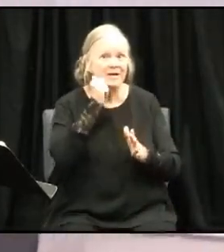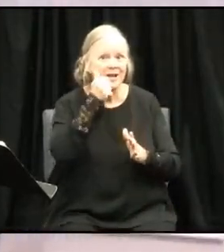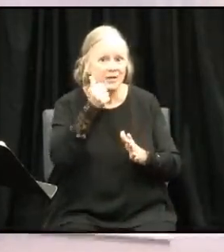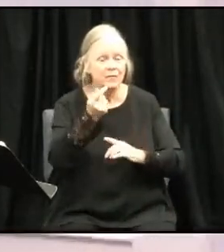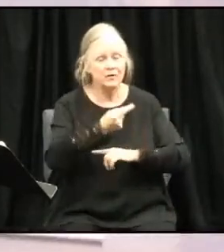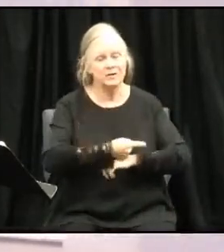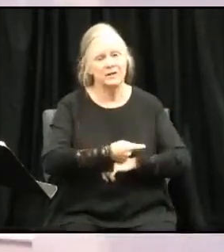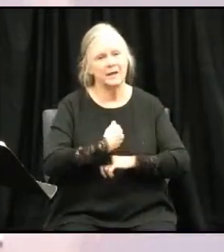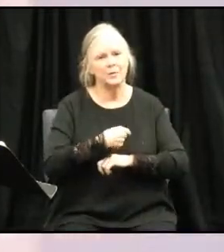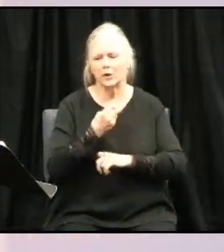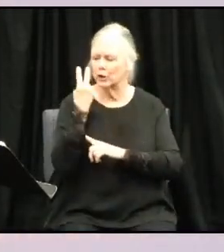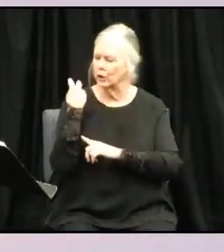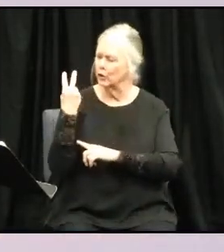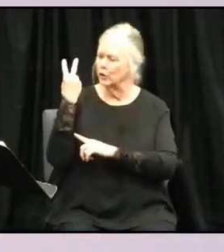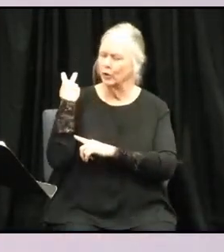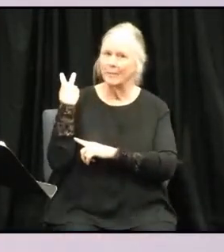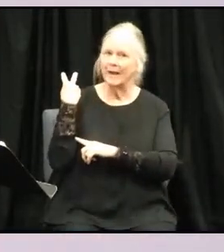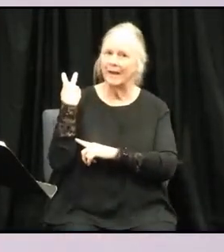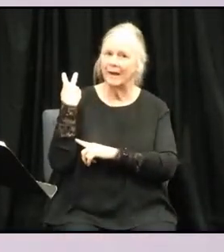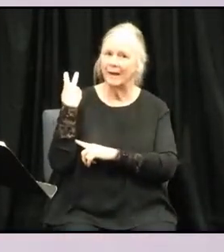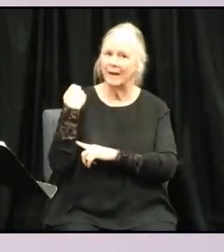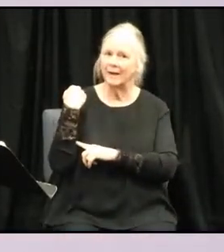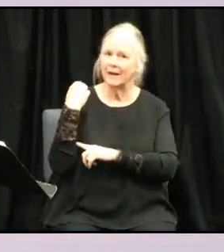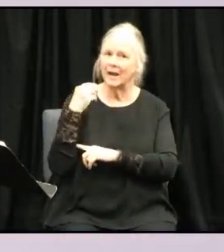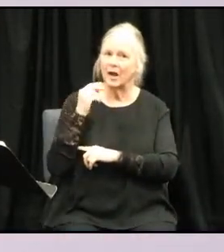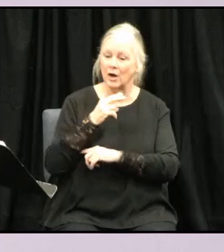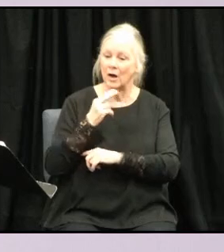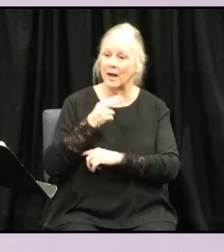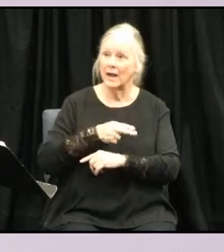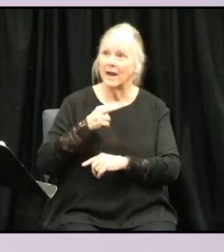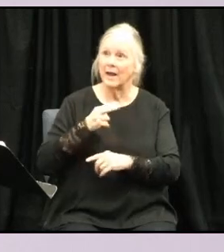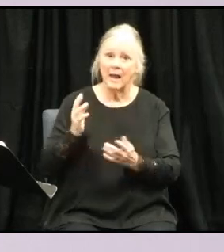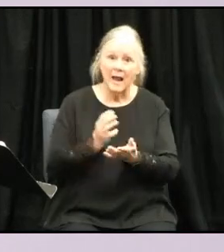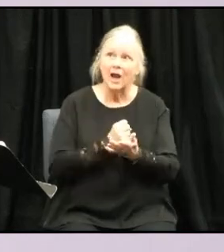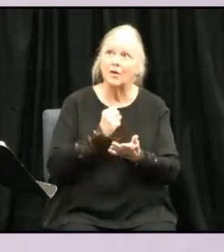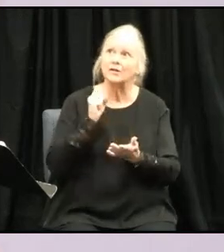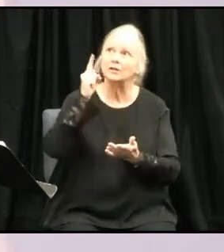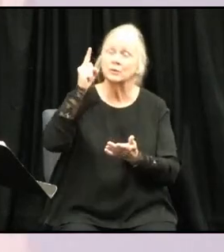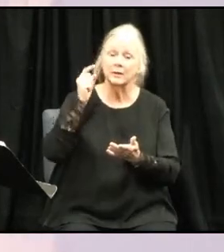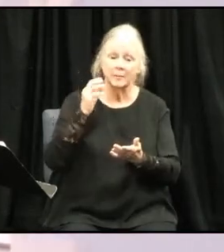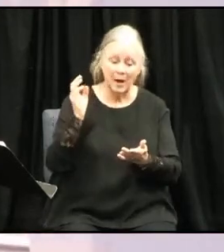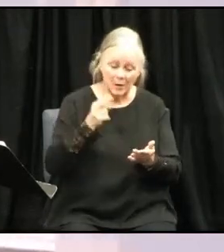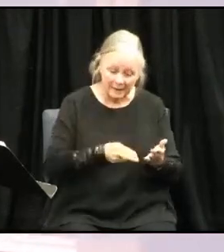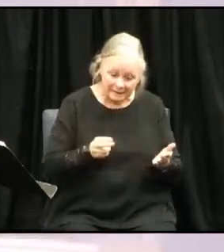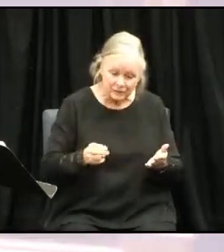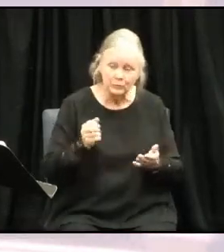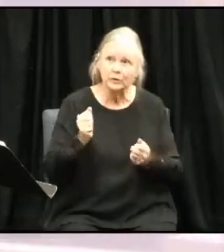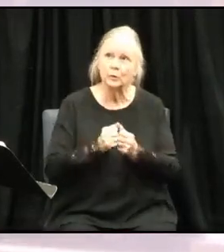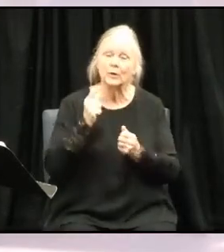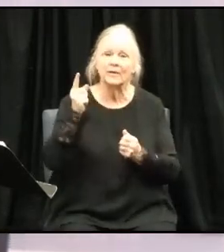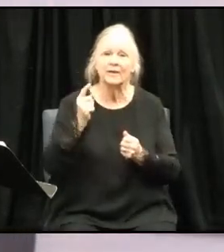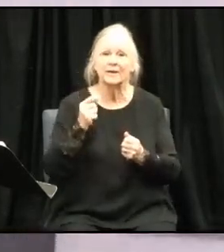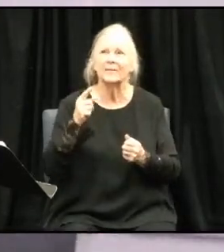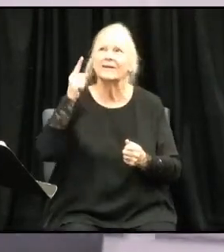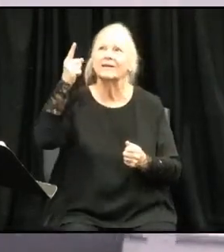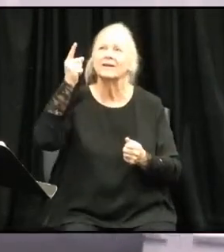our heritage with Him, our history with God in Christ, and just see His goodness filling every step we